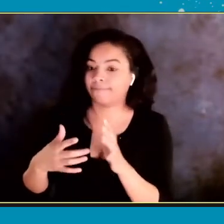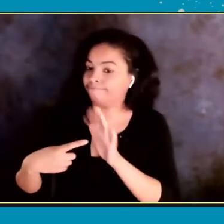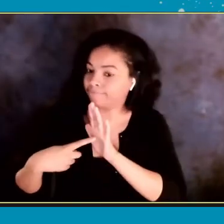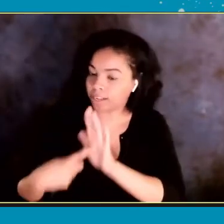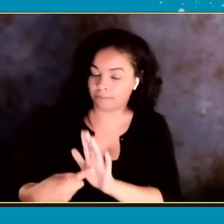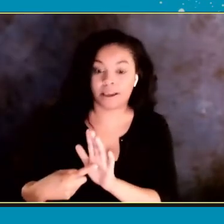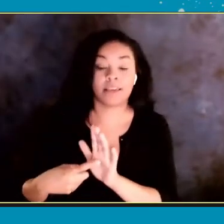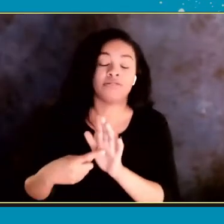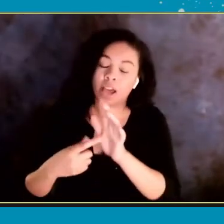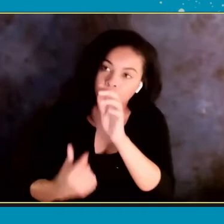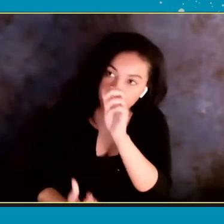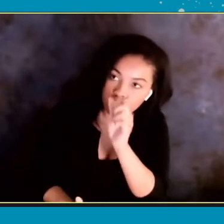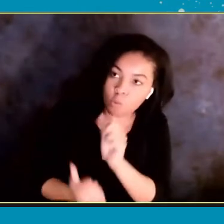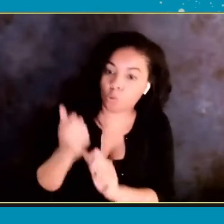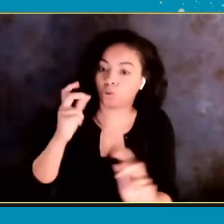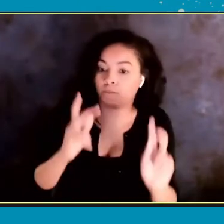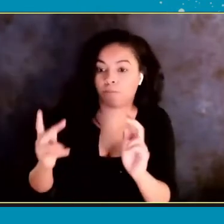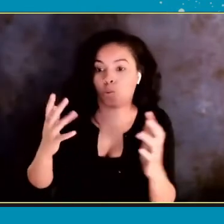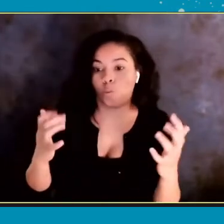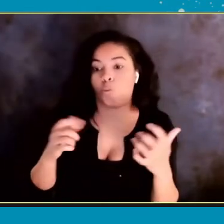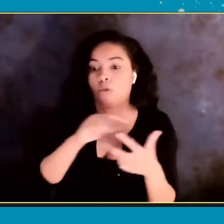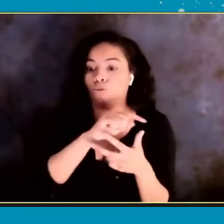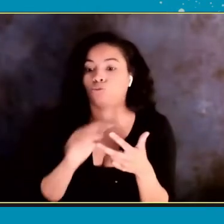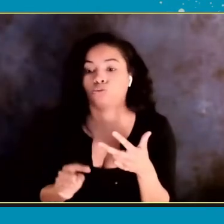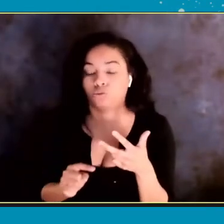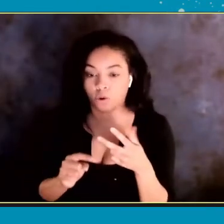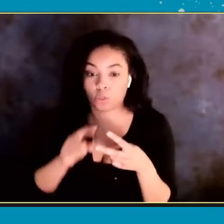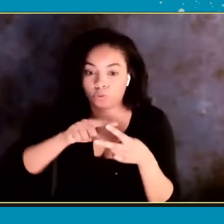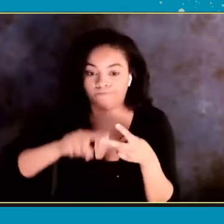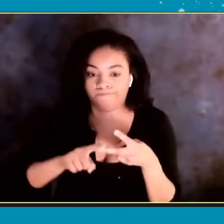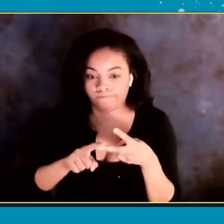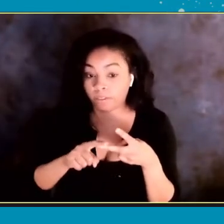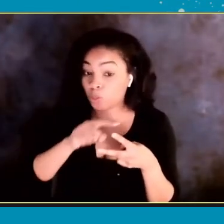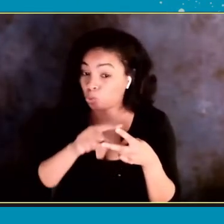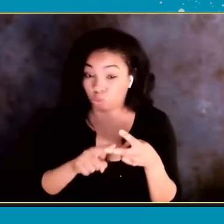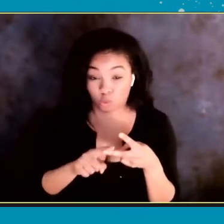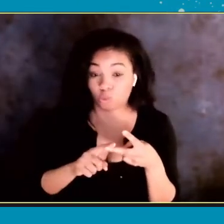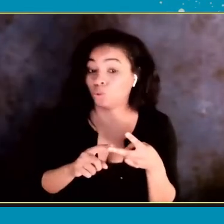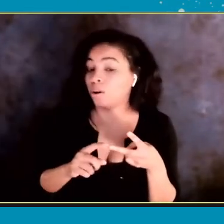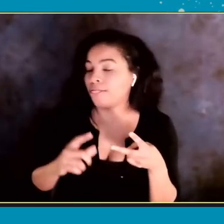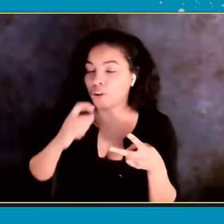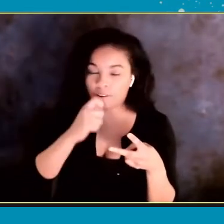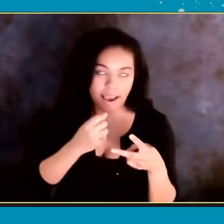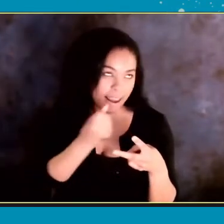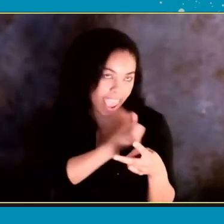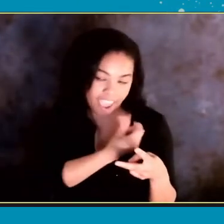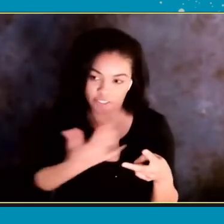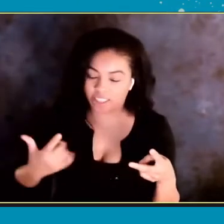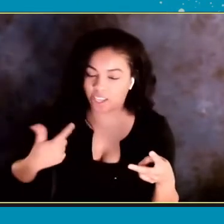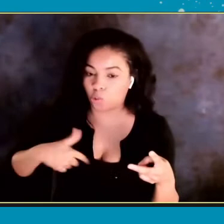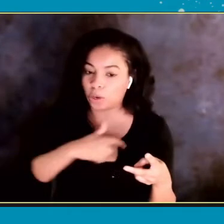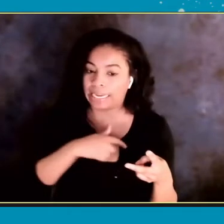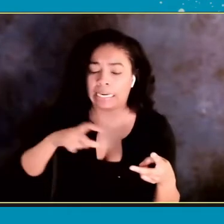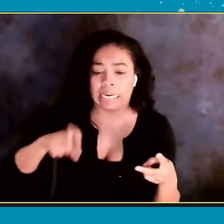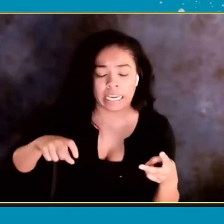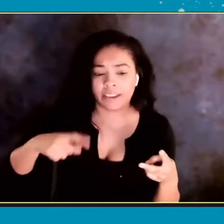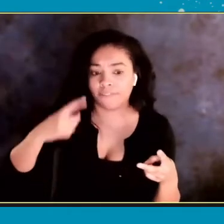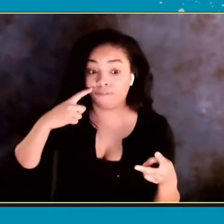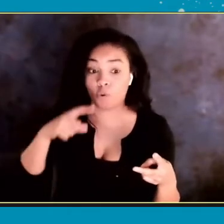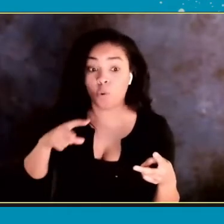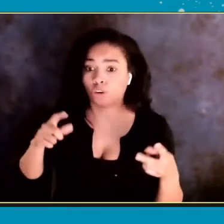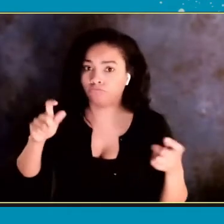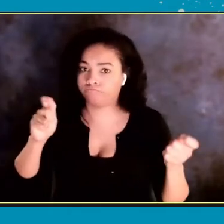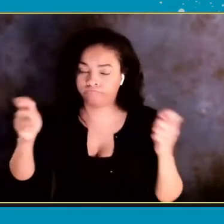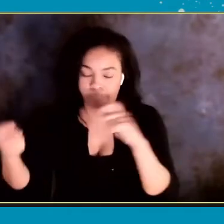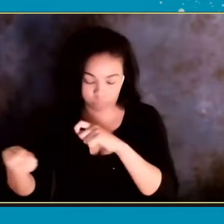wants this. So these two pieces of legislation are not everything we need in terms of democracy reform. We do need to